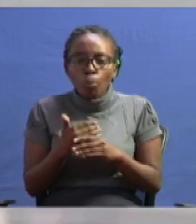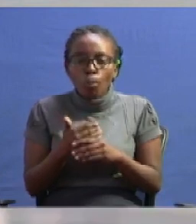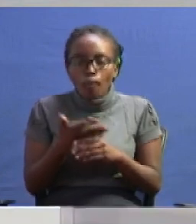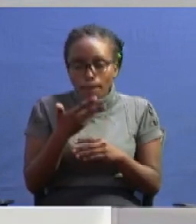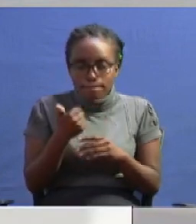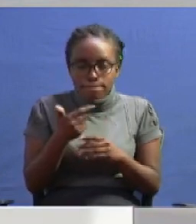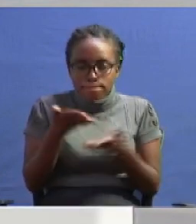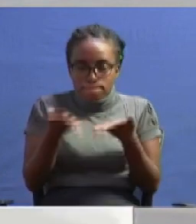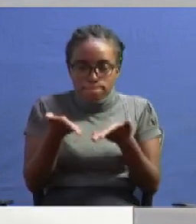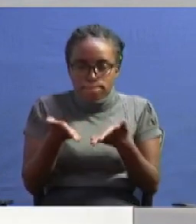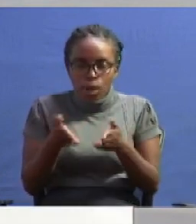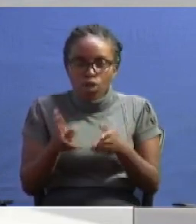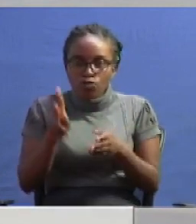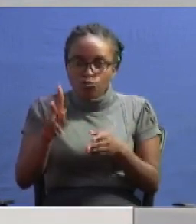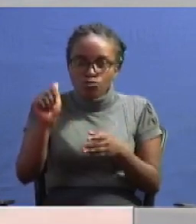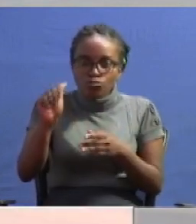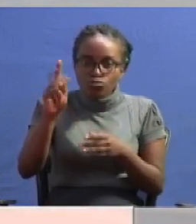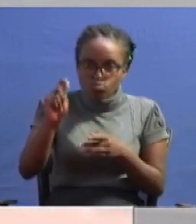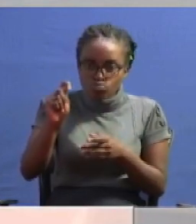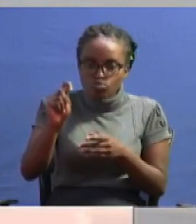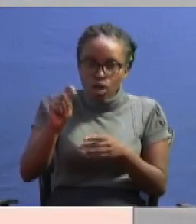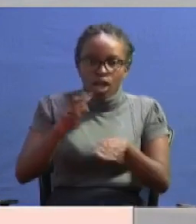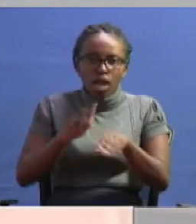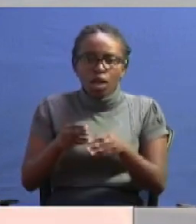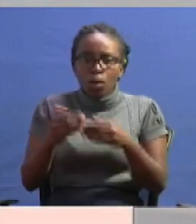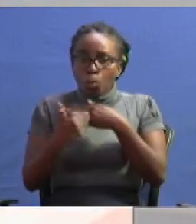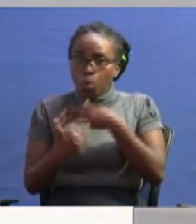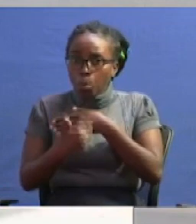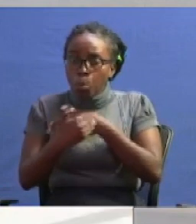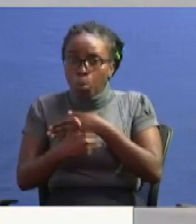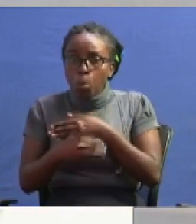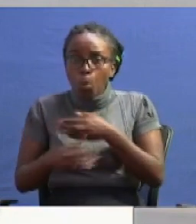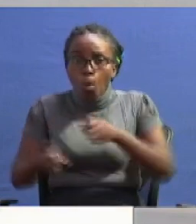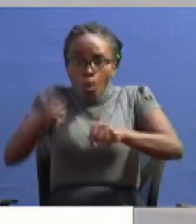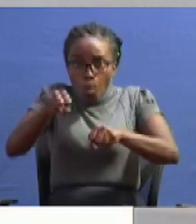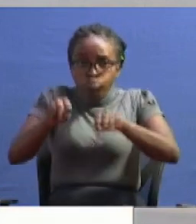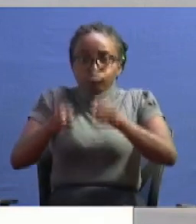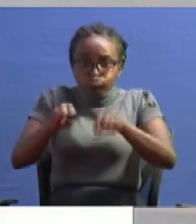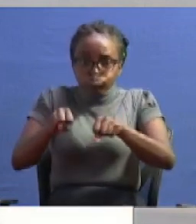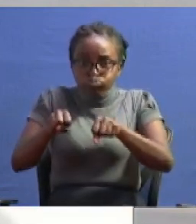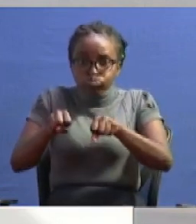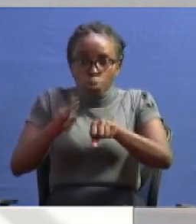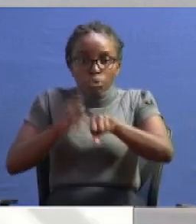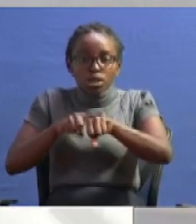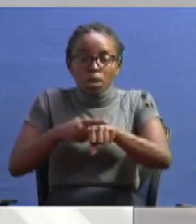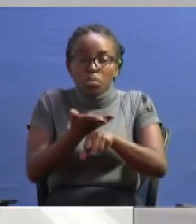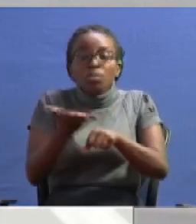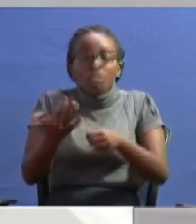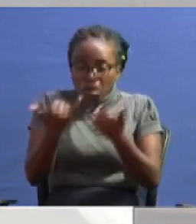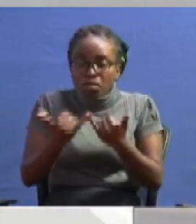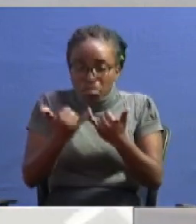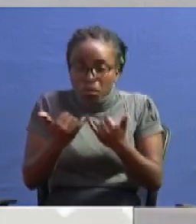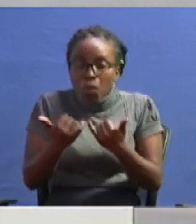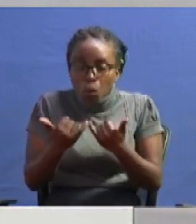16% VAT on bread, then we have 2.5% on motor vehicles. Motor vehicle tax, yeah. And this is the bone of